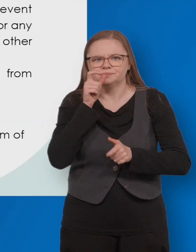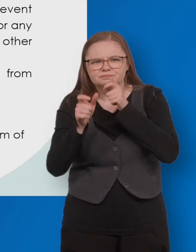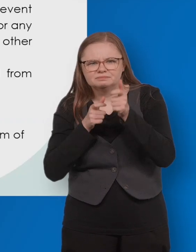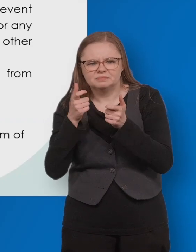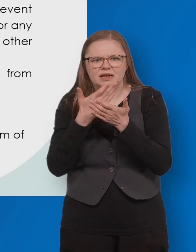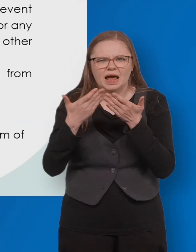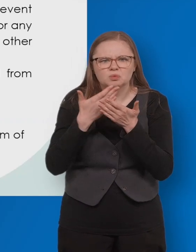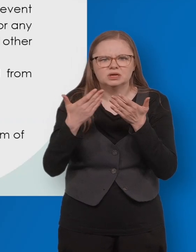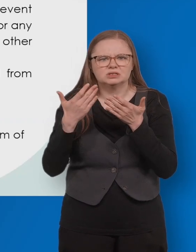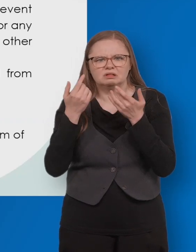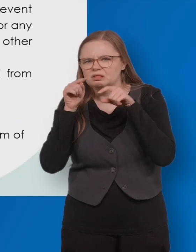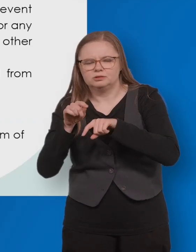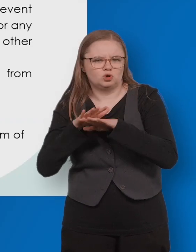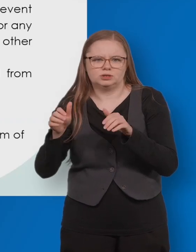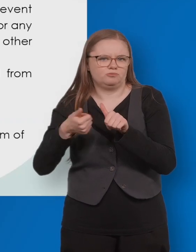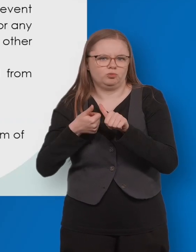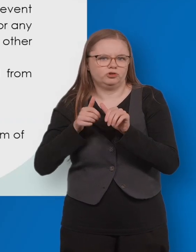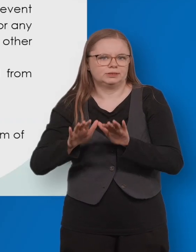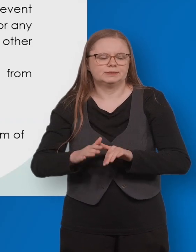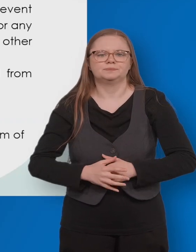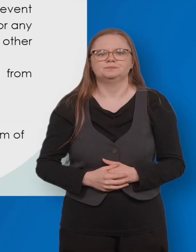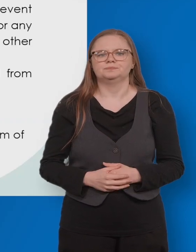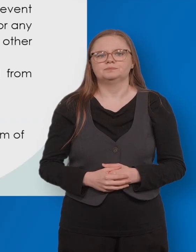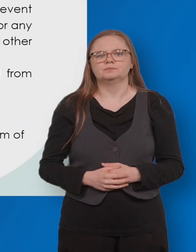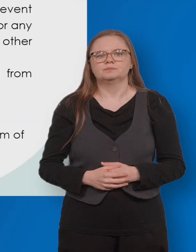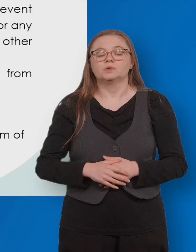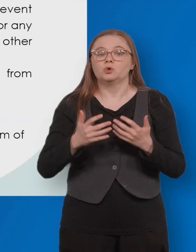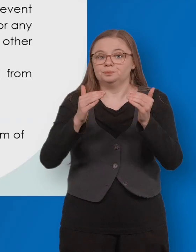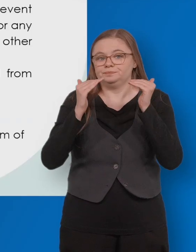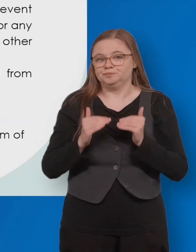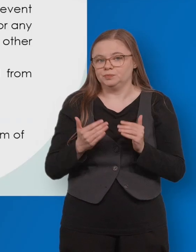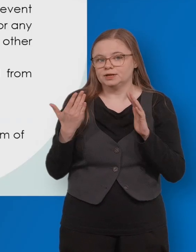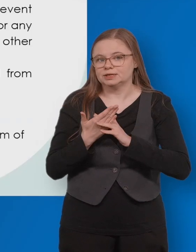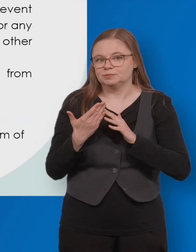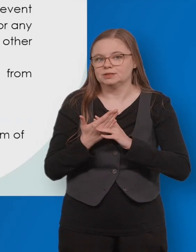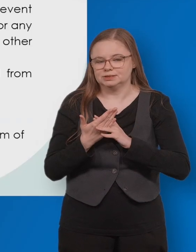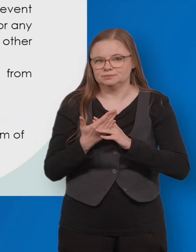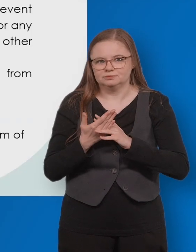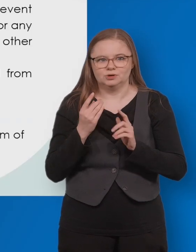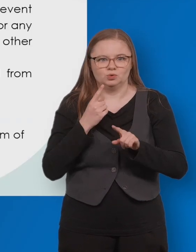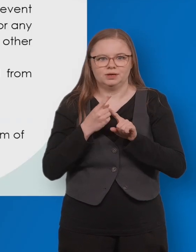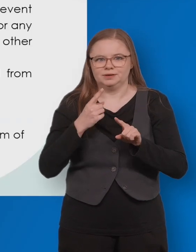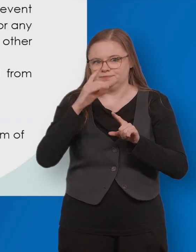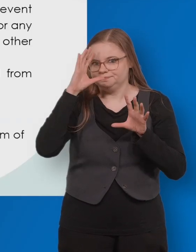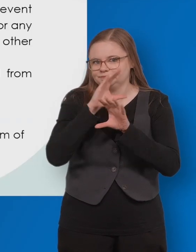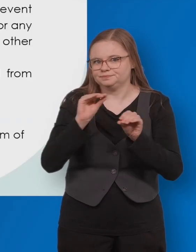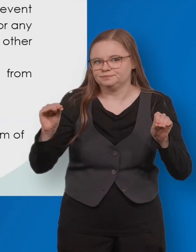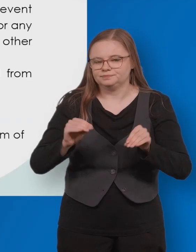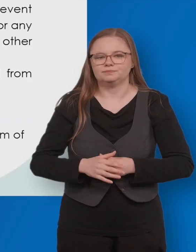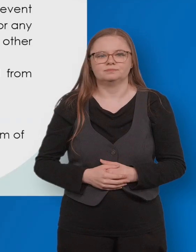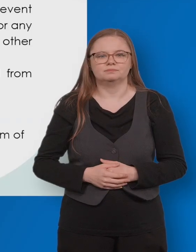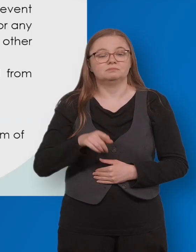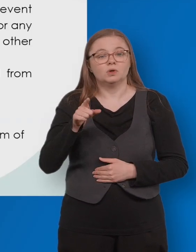not appropriate. In terms of accessibility, just a quick note for anybody who wants